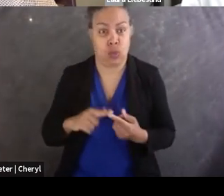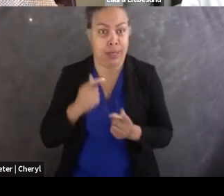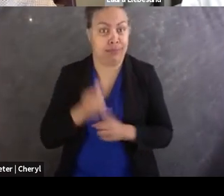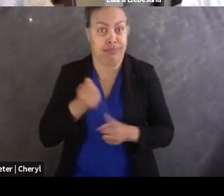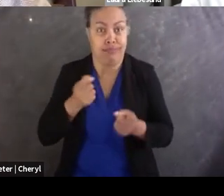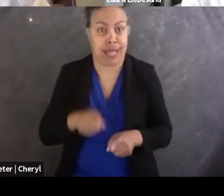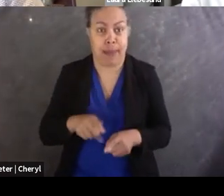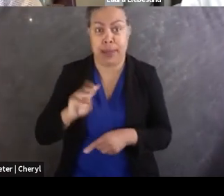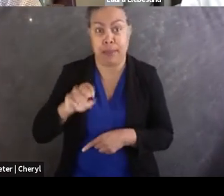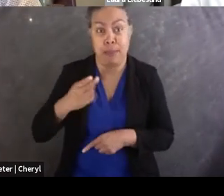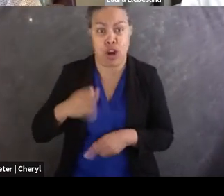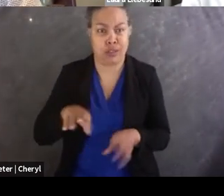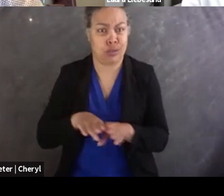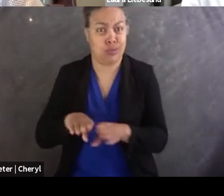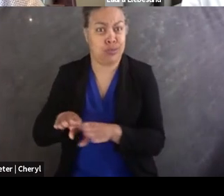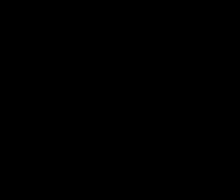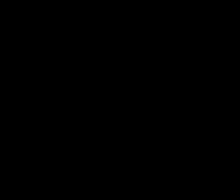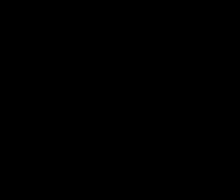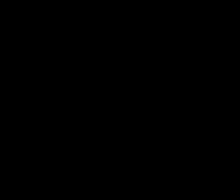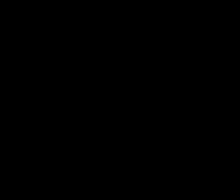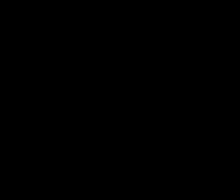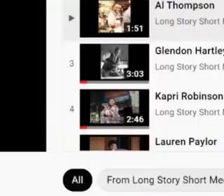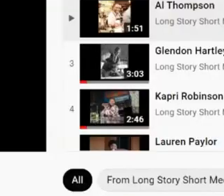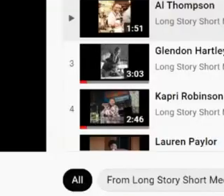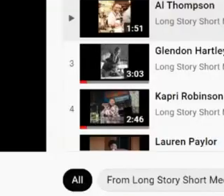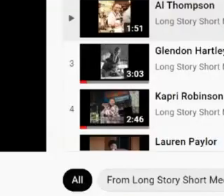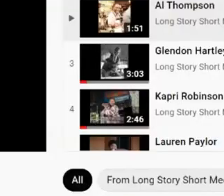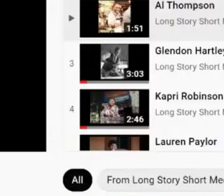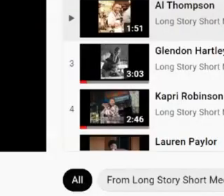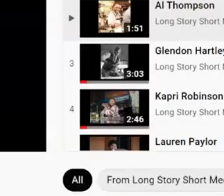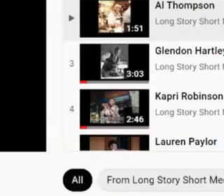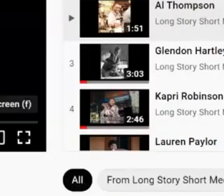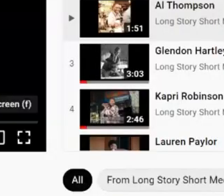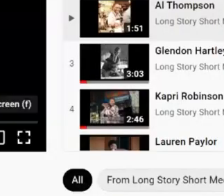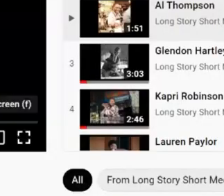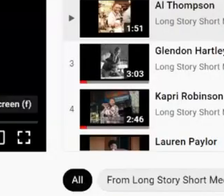things started shutting down. So we can cue that with Al Thompson.